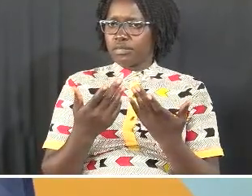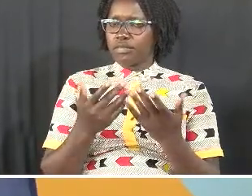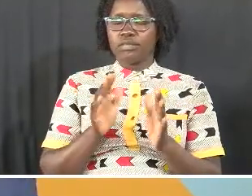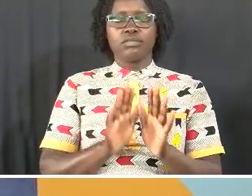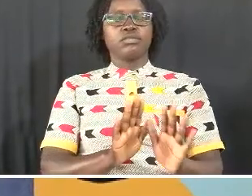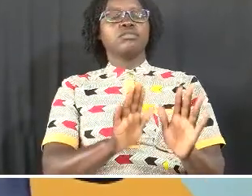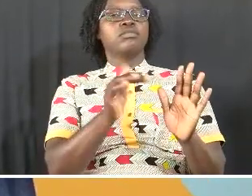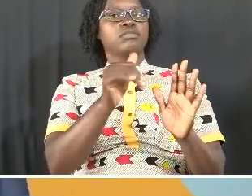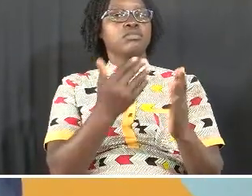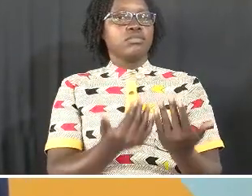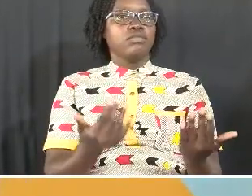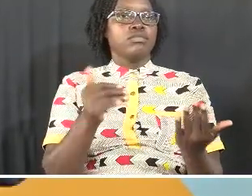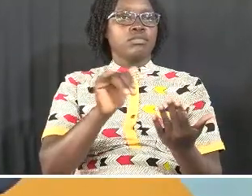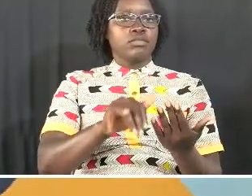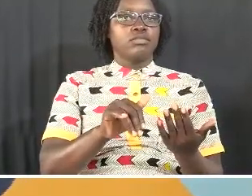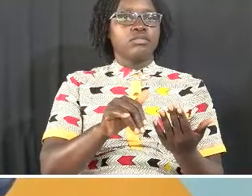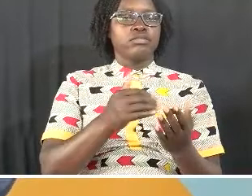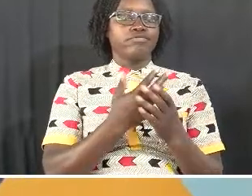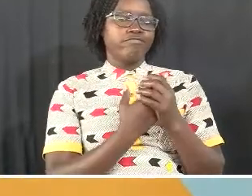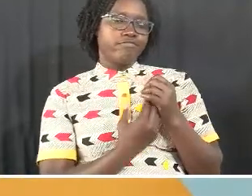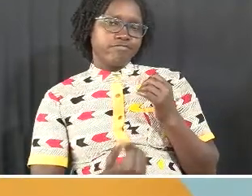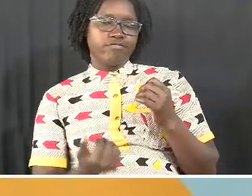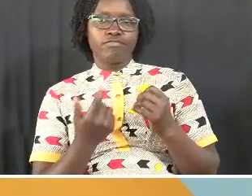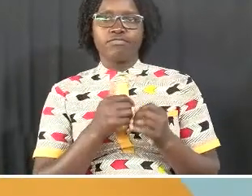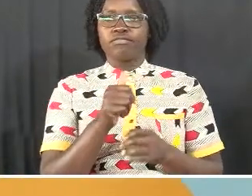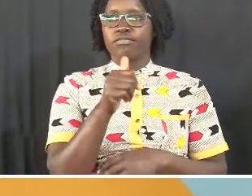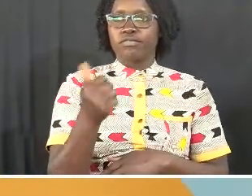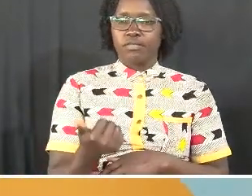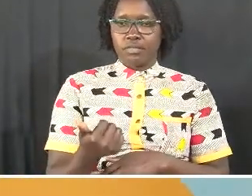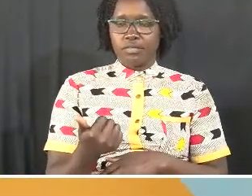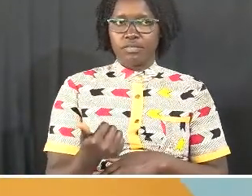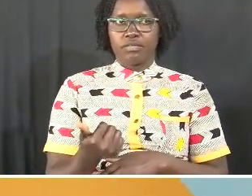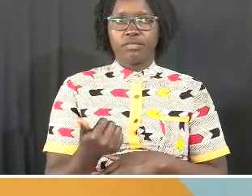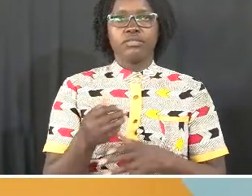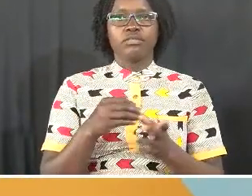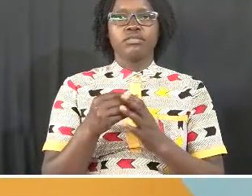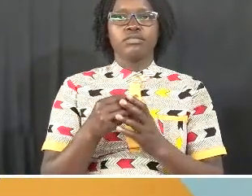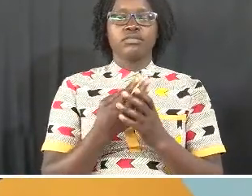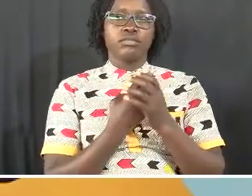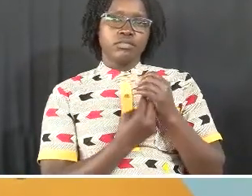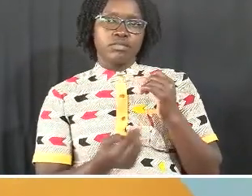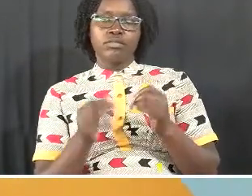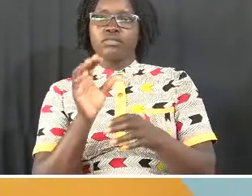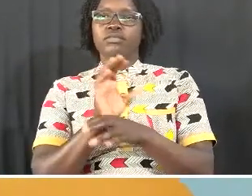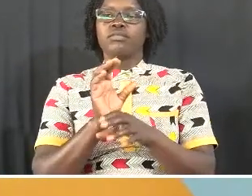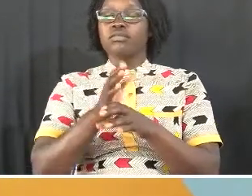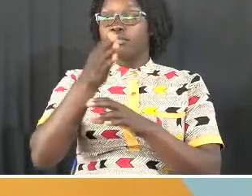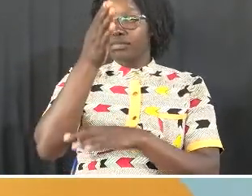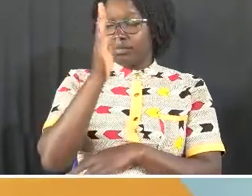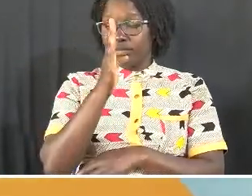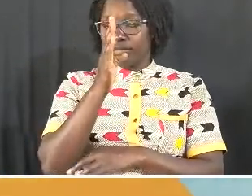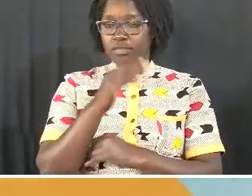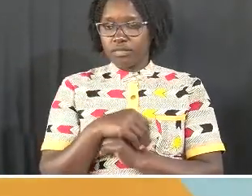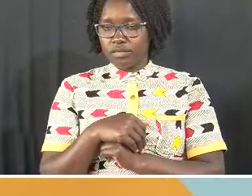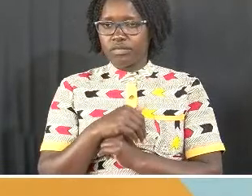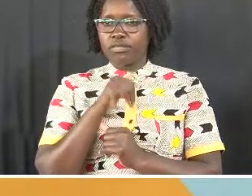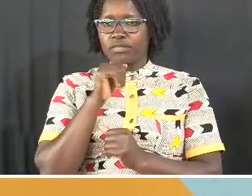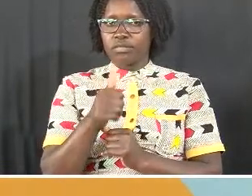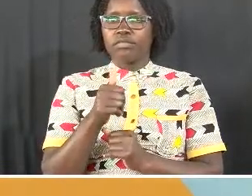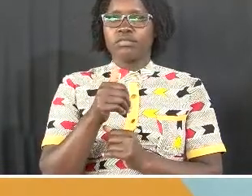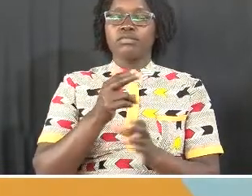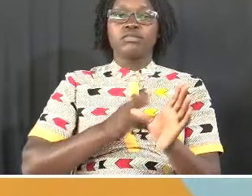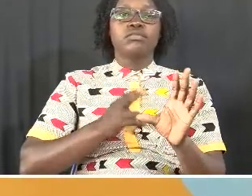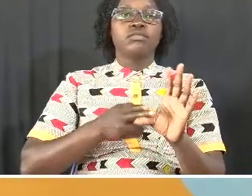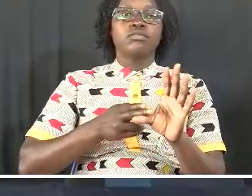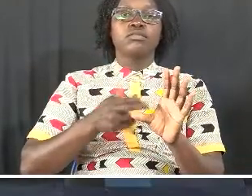Avoid anything that frustrates others or frustrates the church of God. Do not